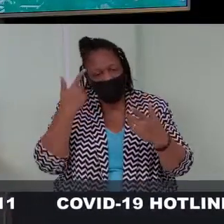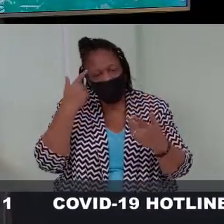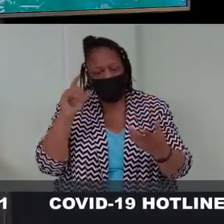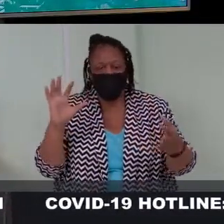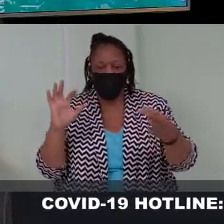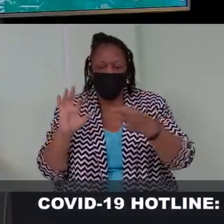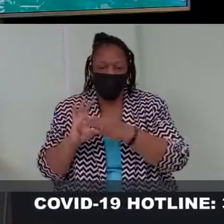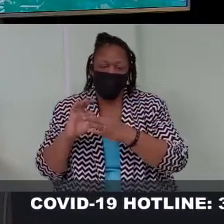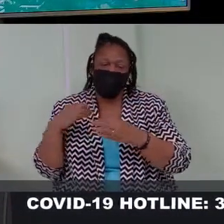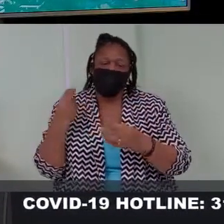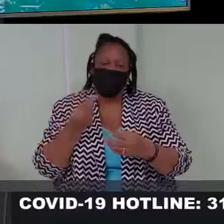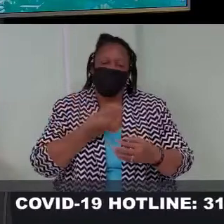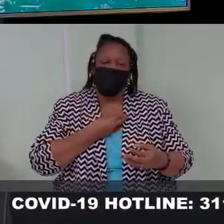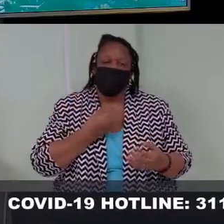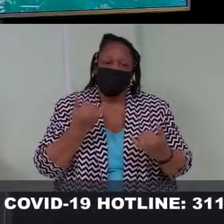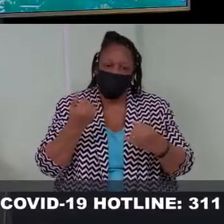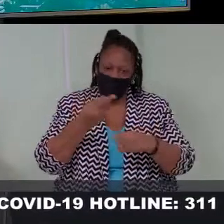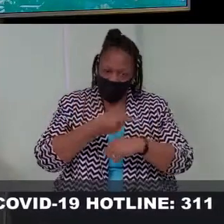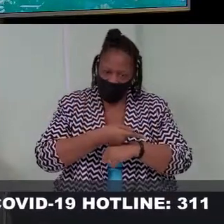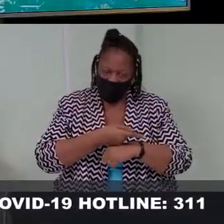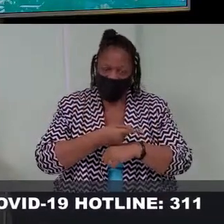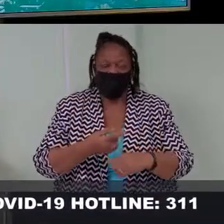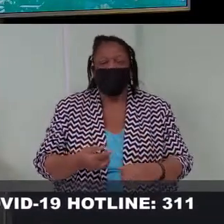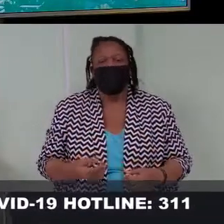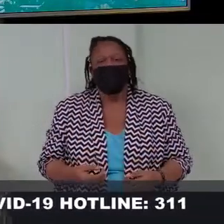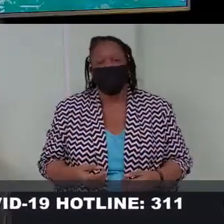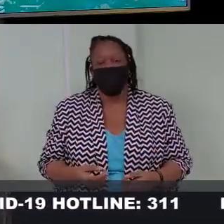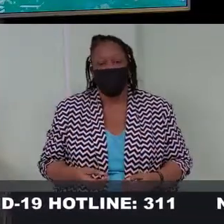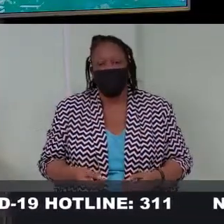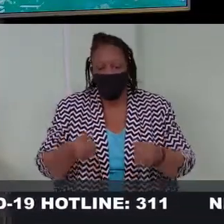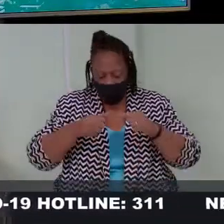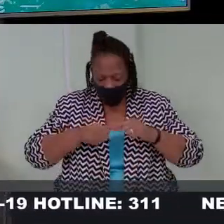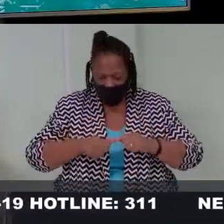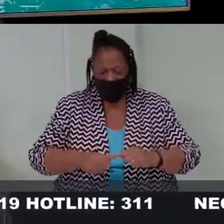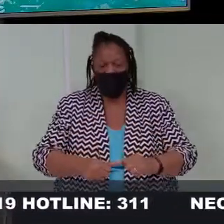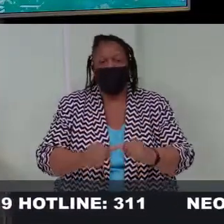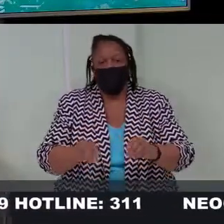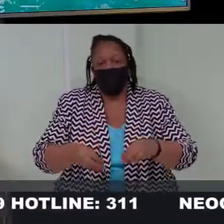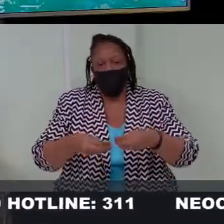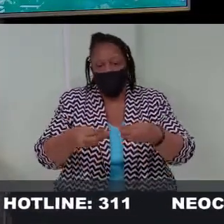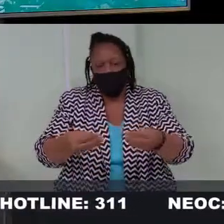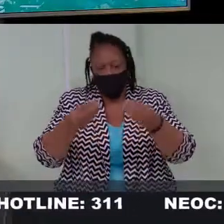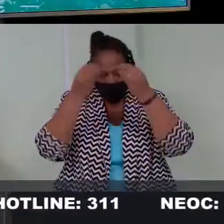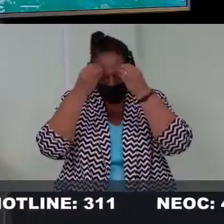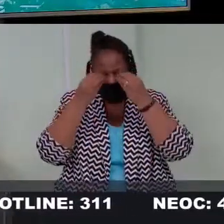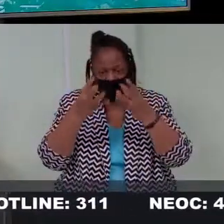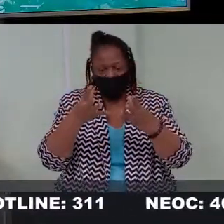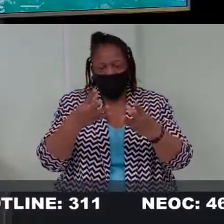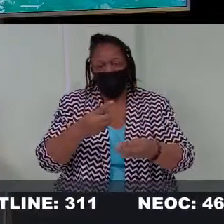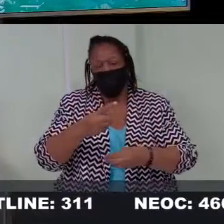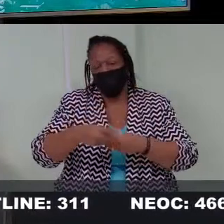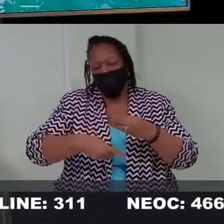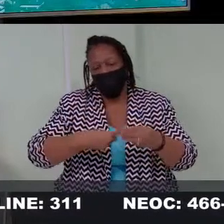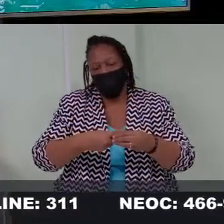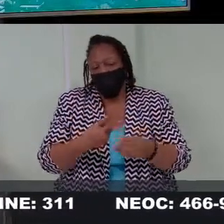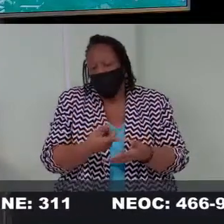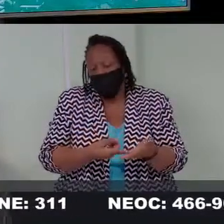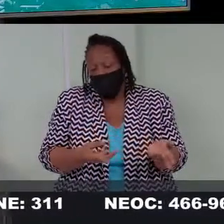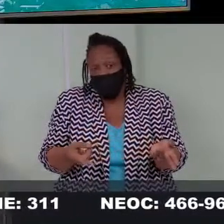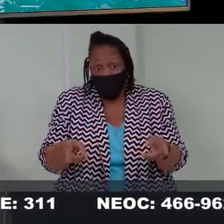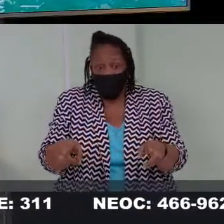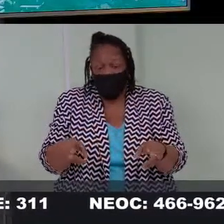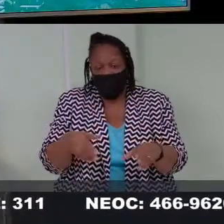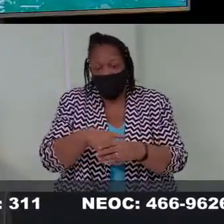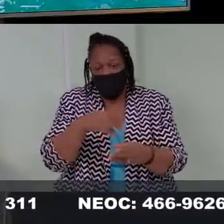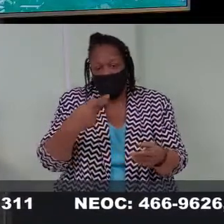for joining us for today's briefing. Of course, we continue to update you in terms of what is happening in